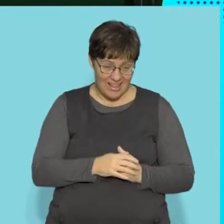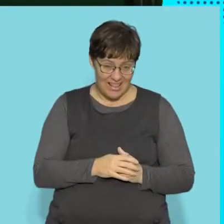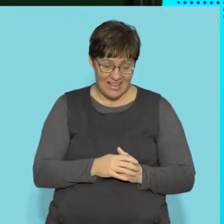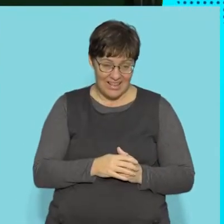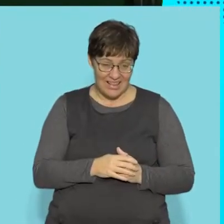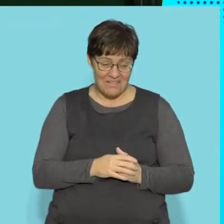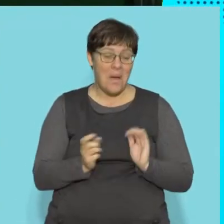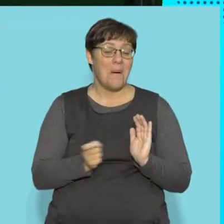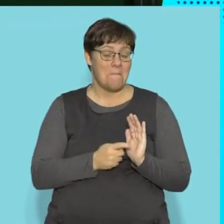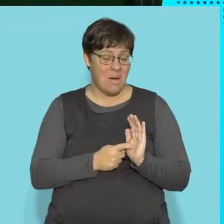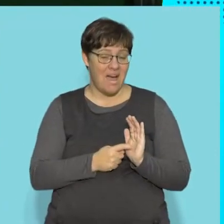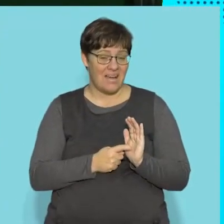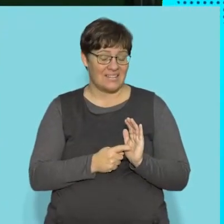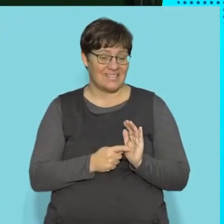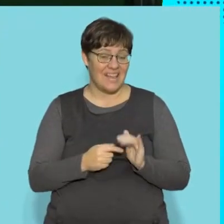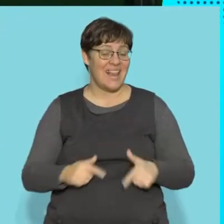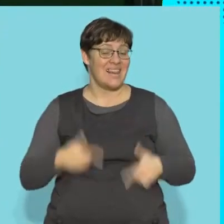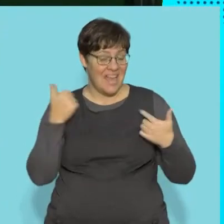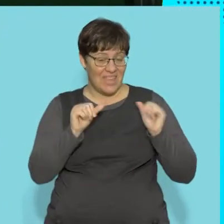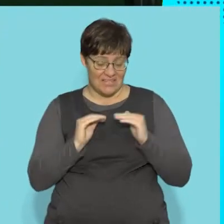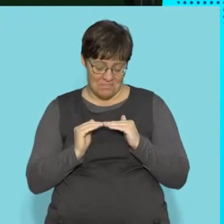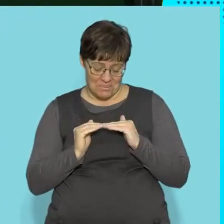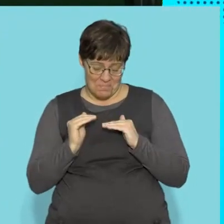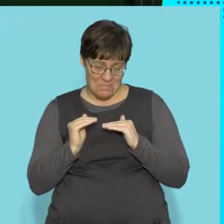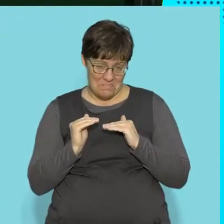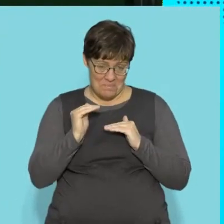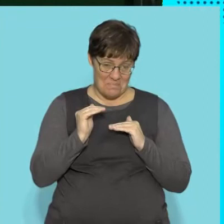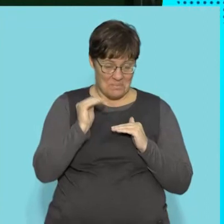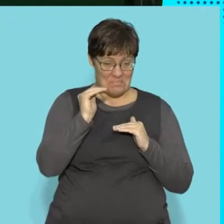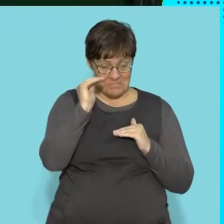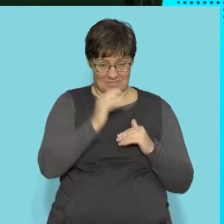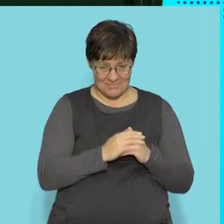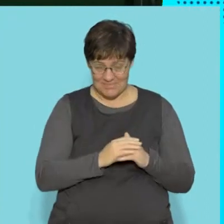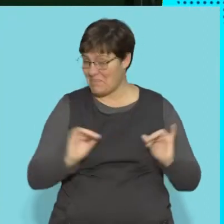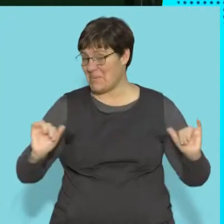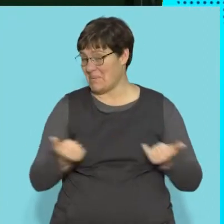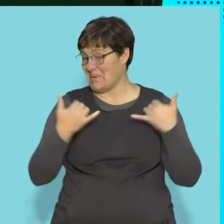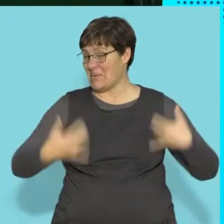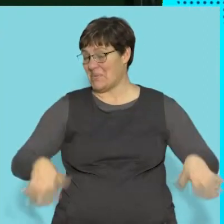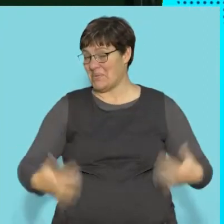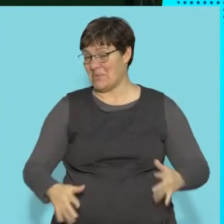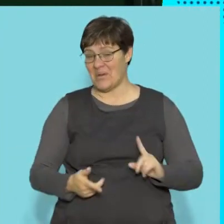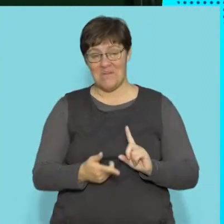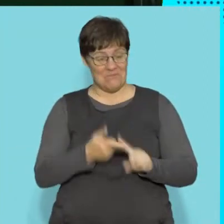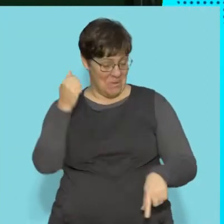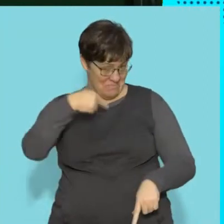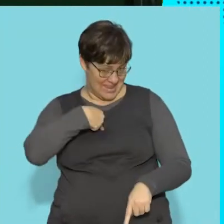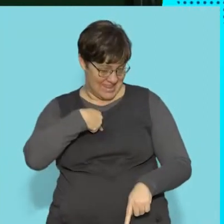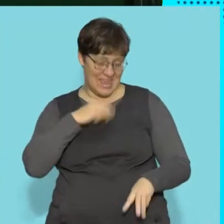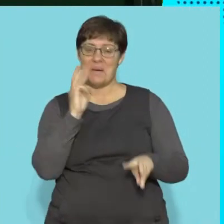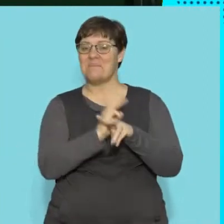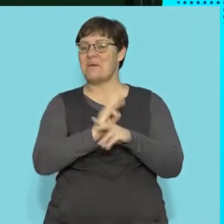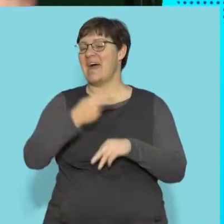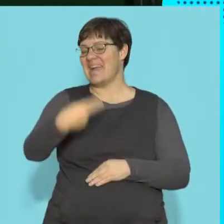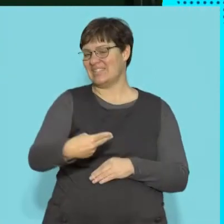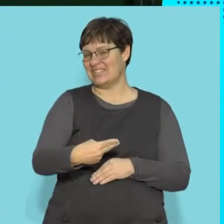those marks for life sciences up a symbol or 2, and that would just be first class. From me, Mama H, and